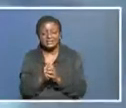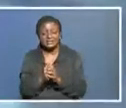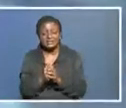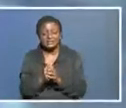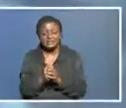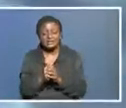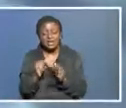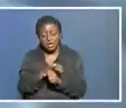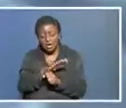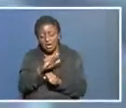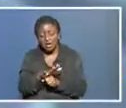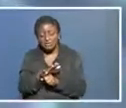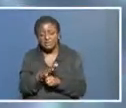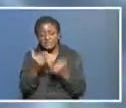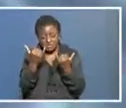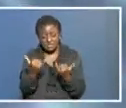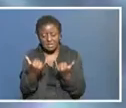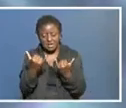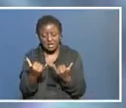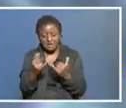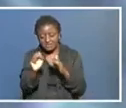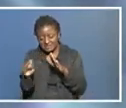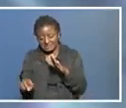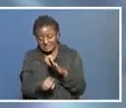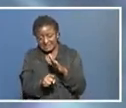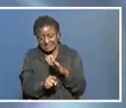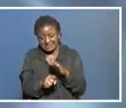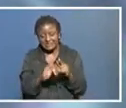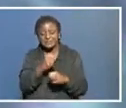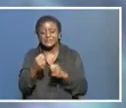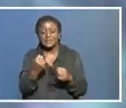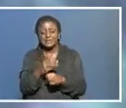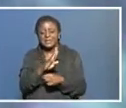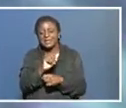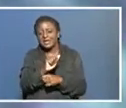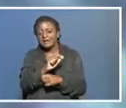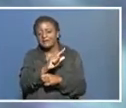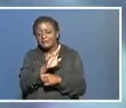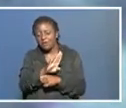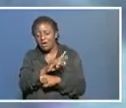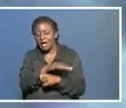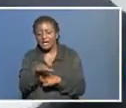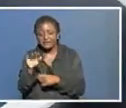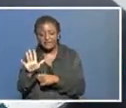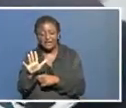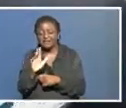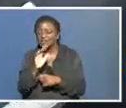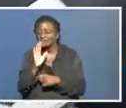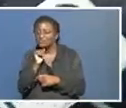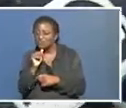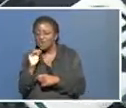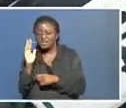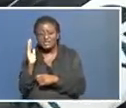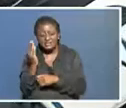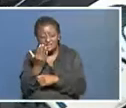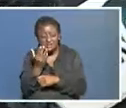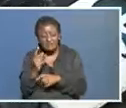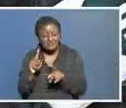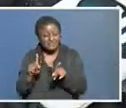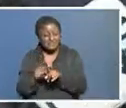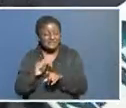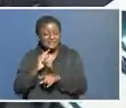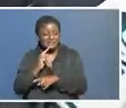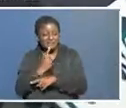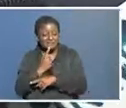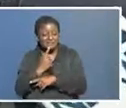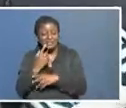COVID's present substrains, the BA4 and 5, don't appear as severe, at least based on how Health and Wellness Minister,